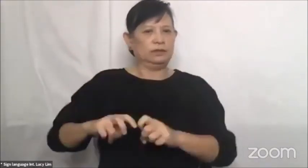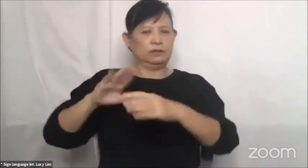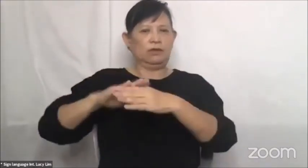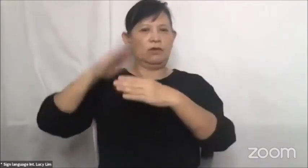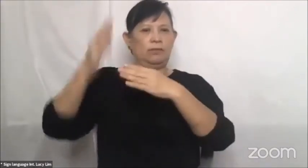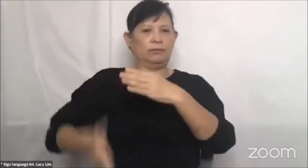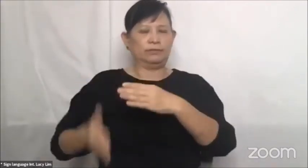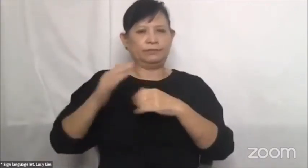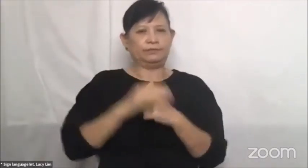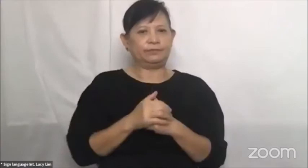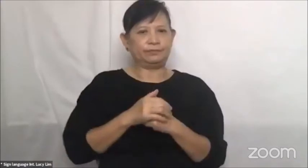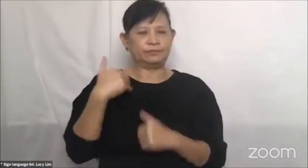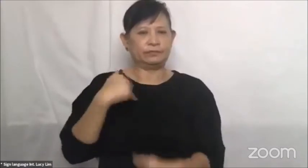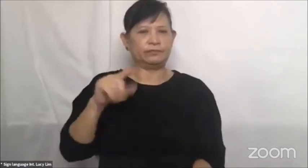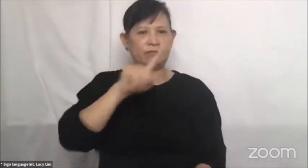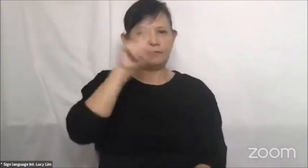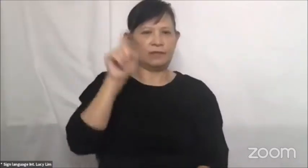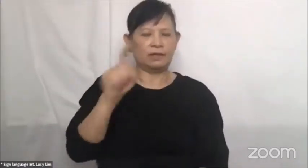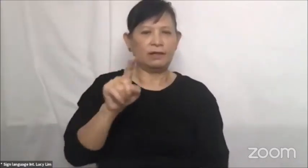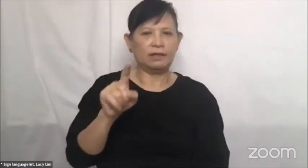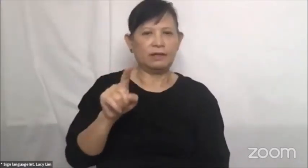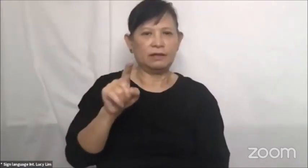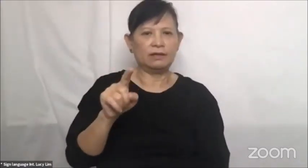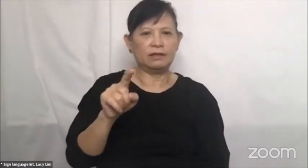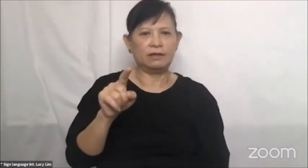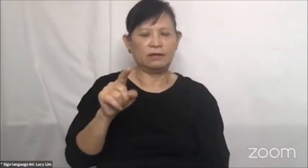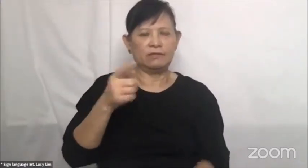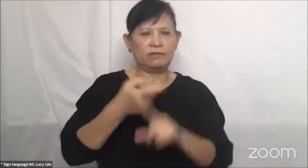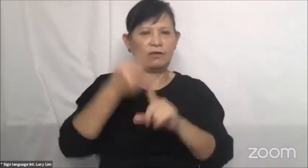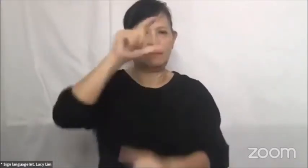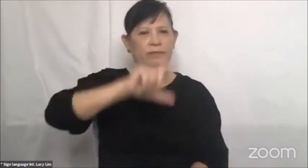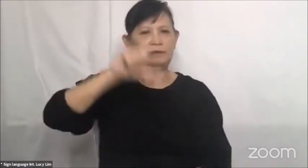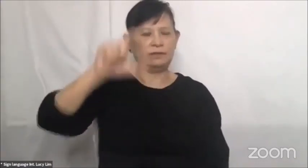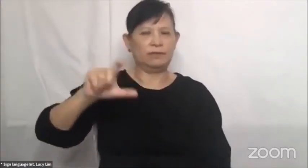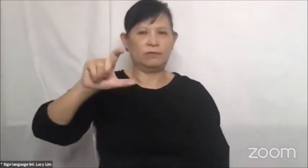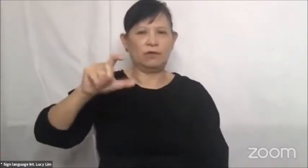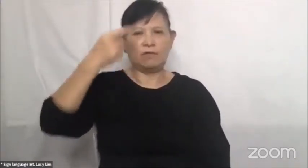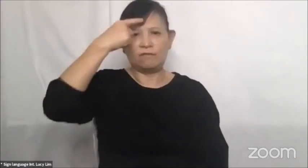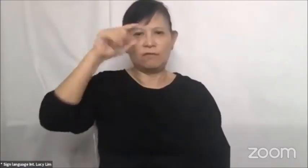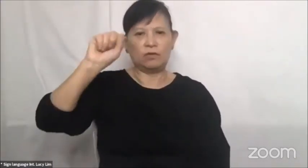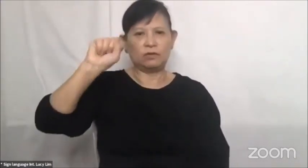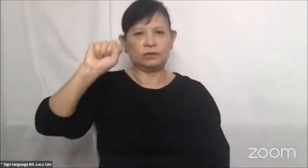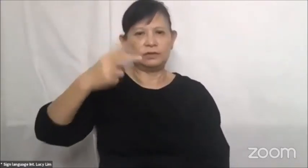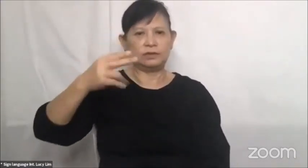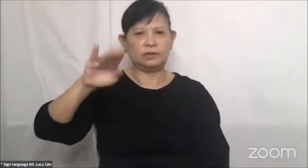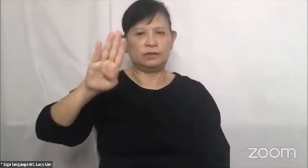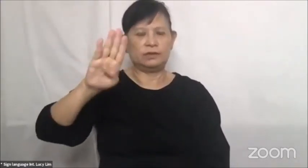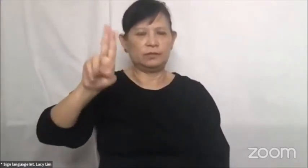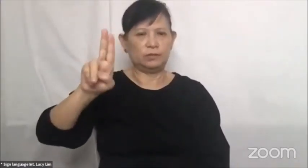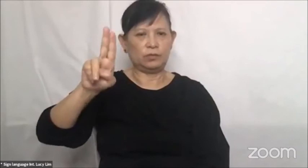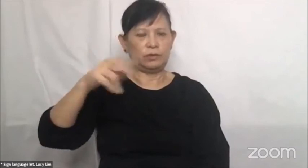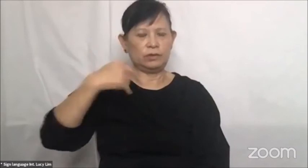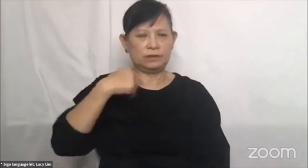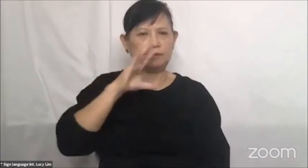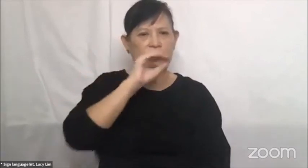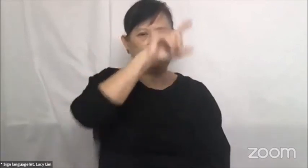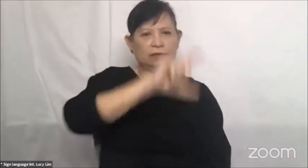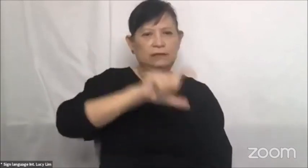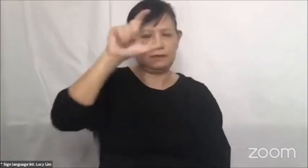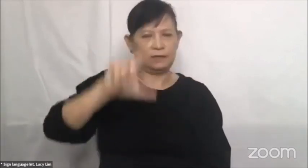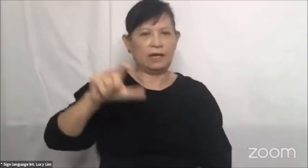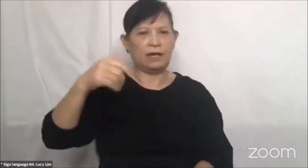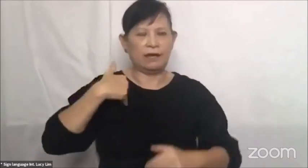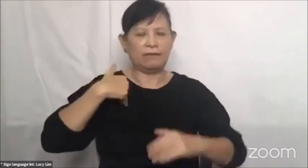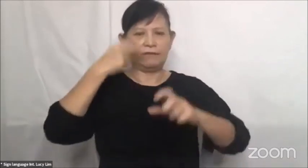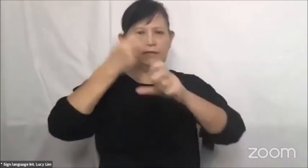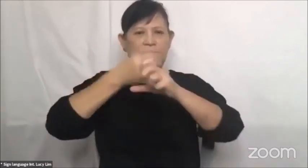We have a question from Amrita Gautam, Nepal, for Shibu. And Amrita says, Nepal has such a difficult terrain, and